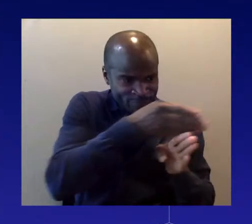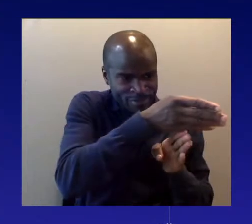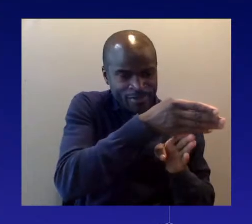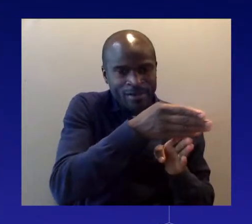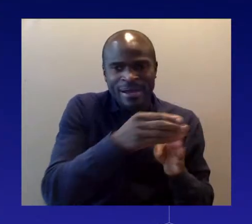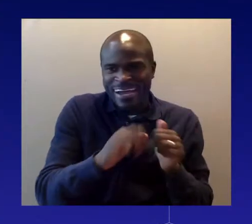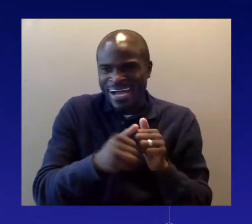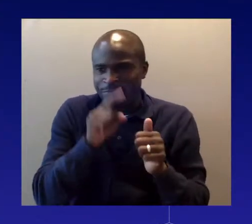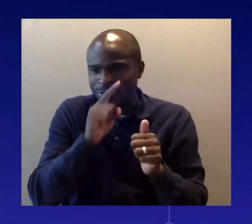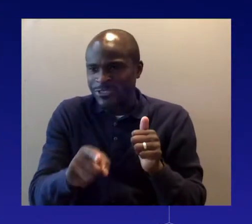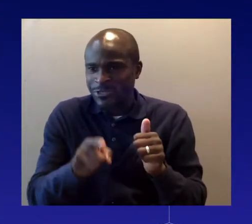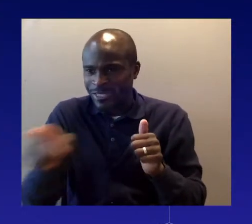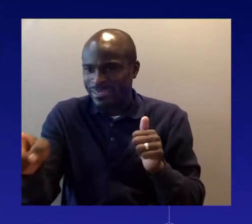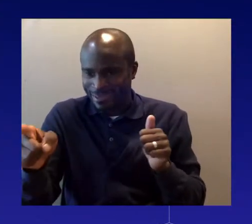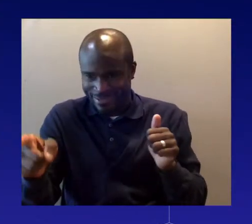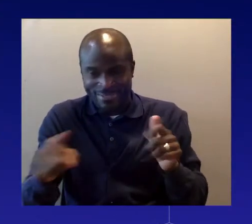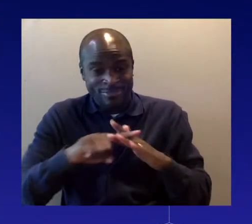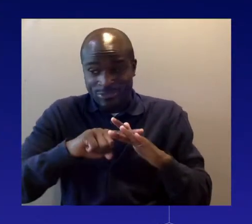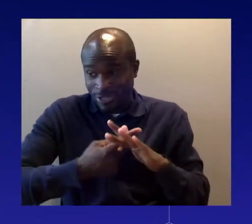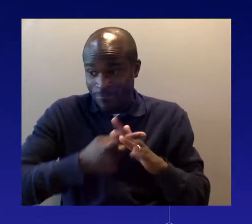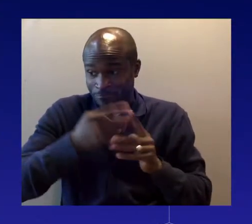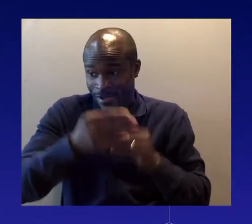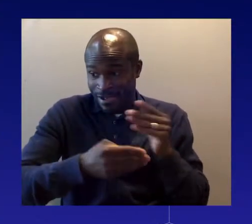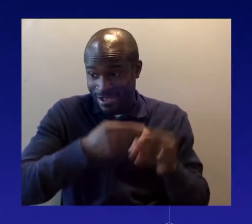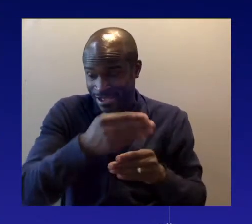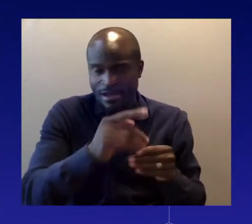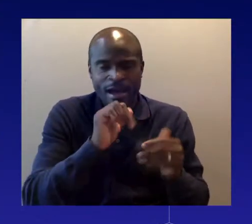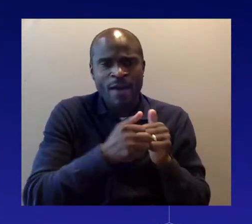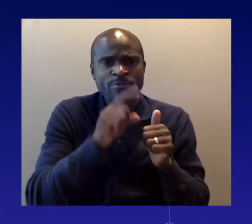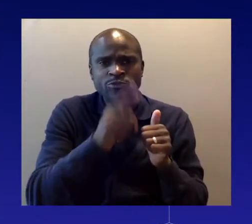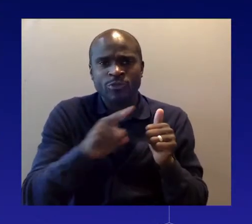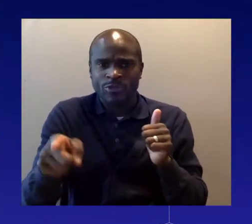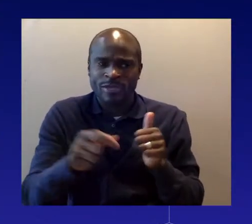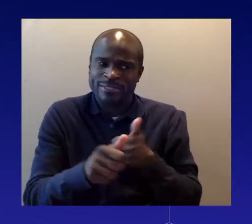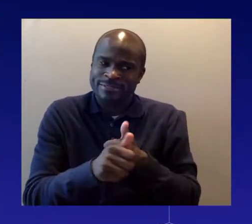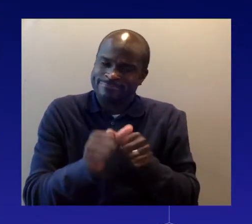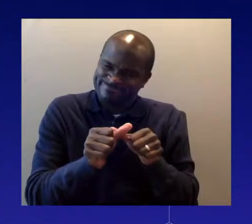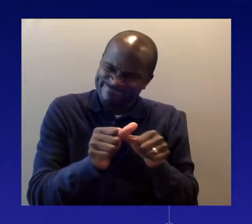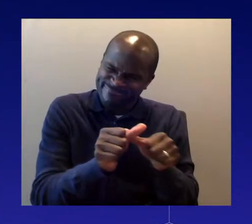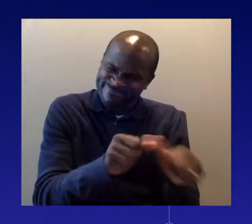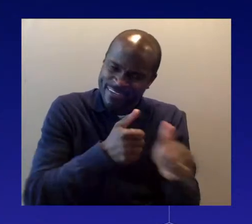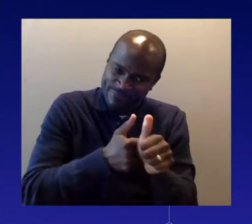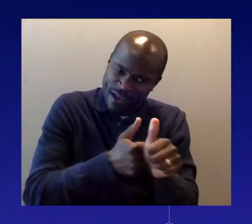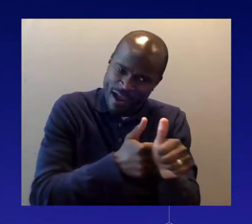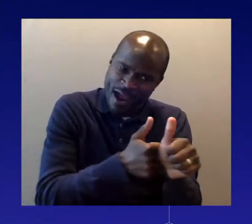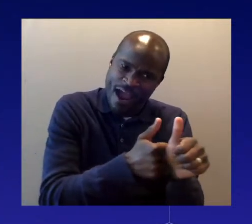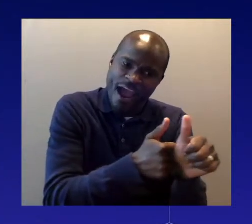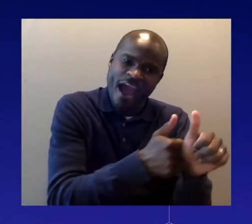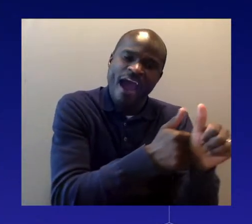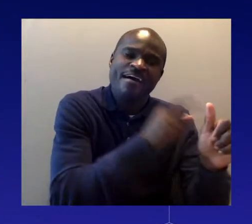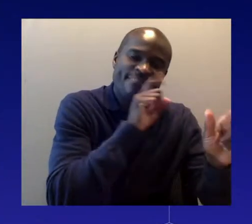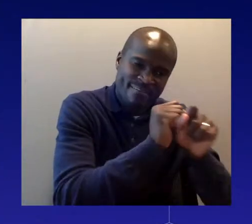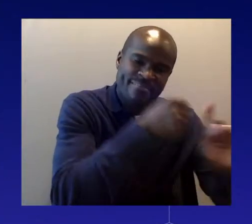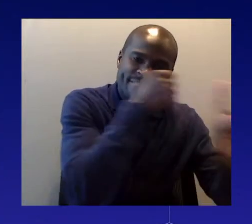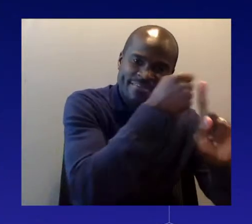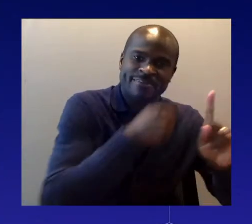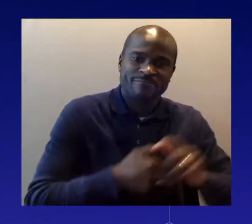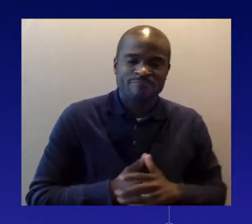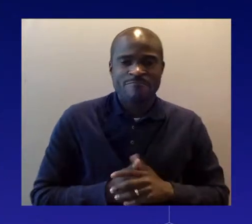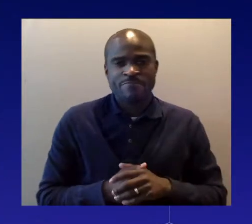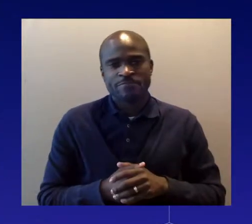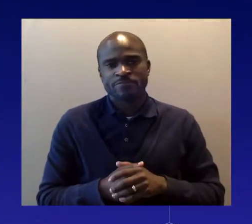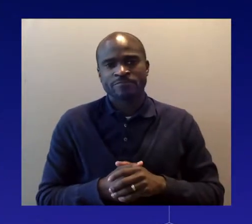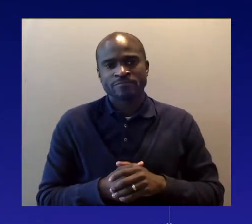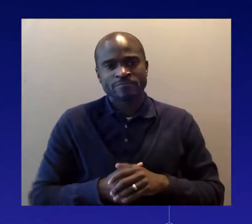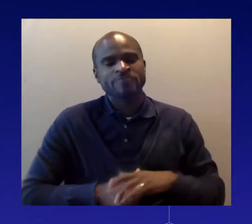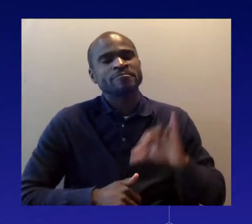So the research workforce, if we look at the data, and I'll go the opposite direction. I like to look at people who are in the pipeline, who